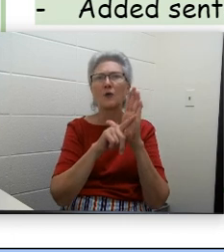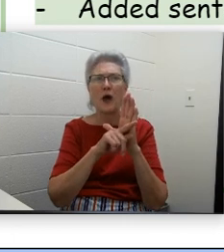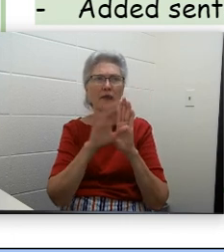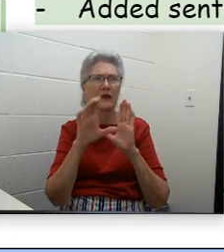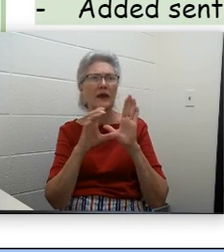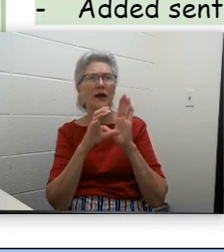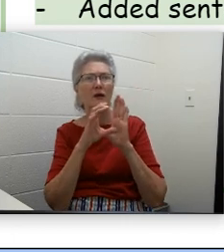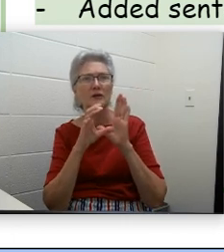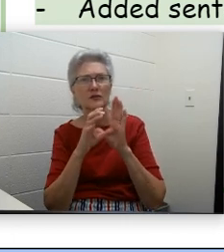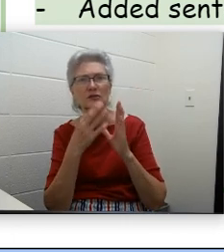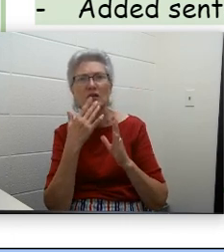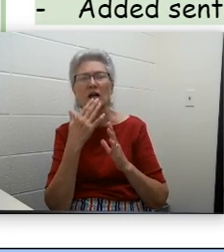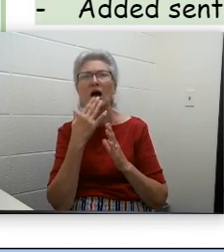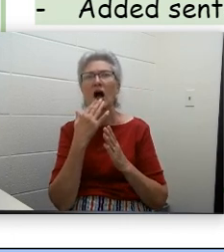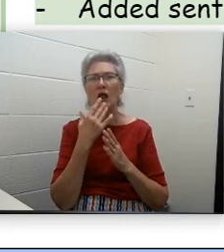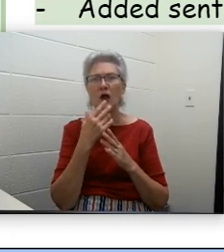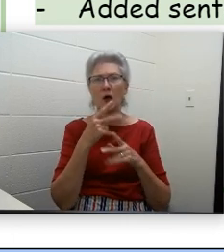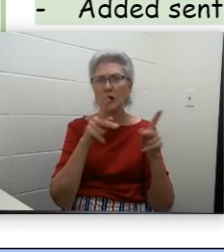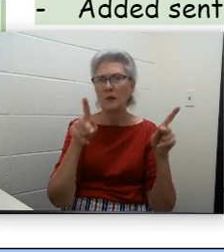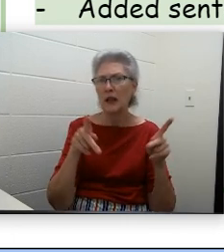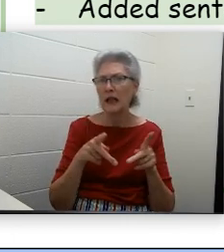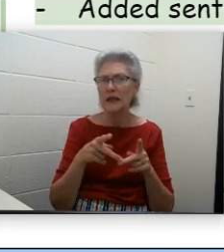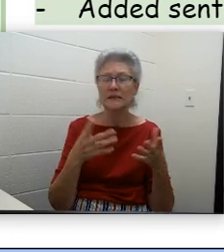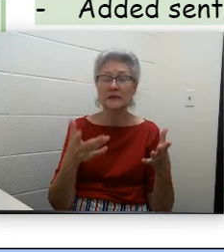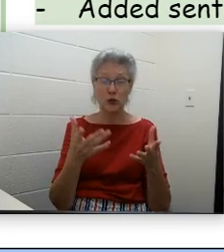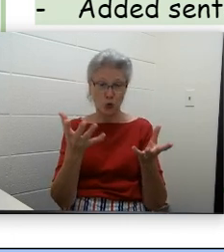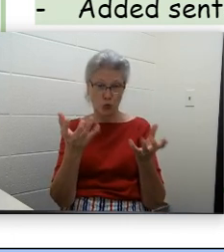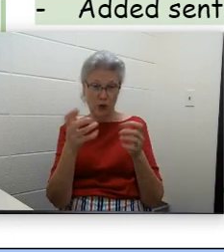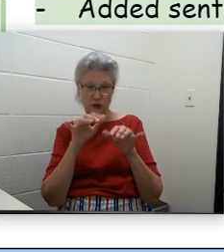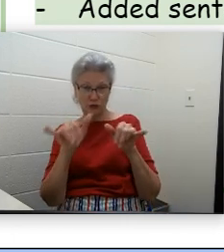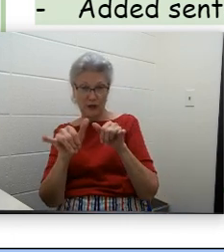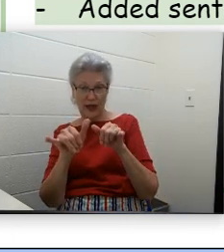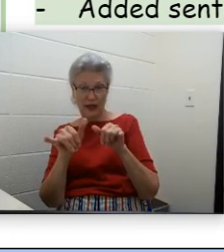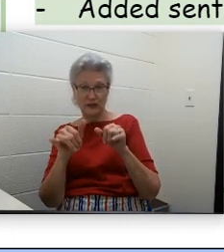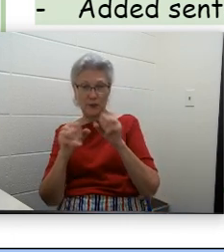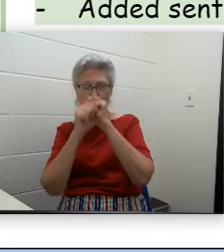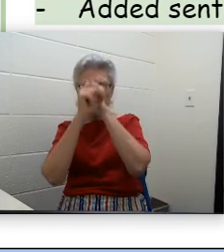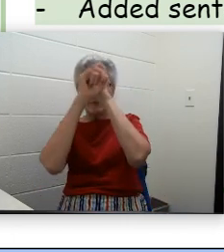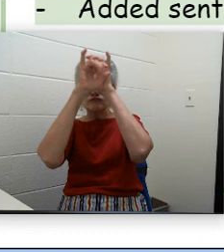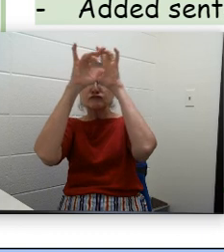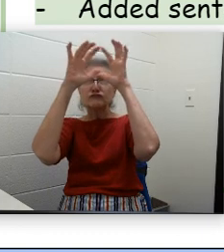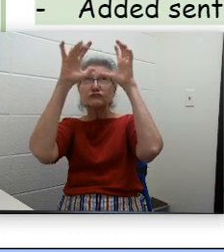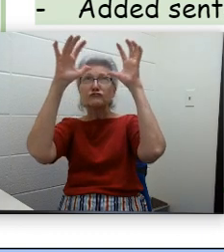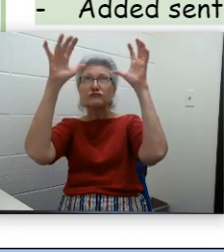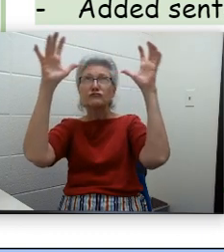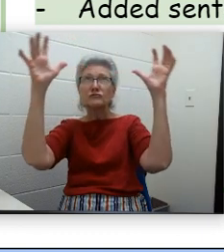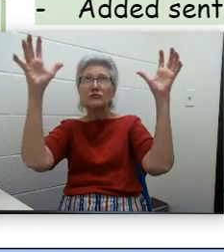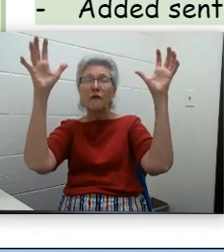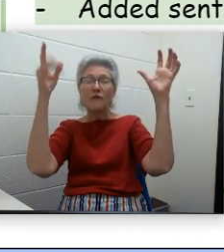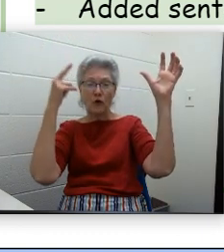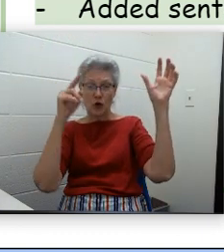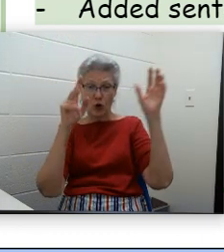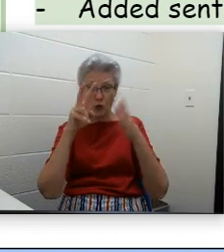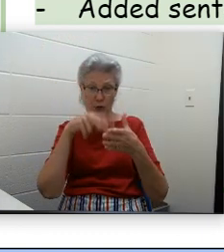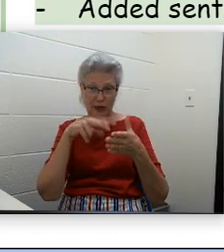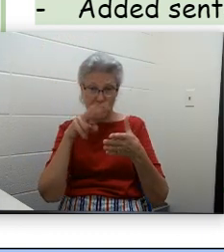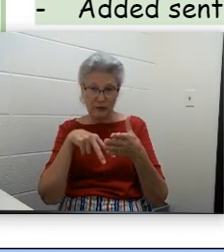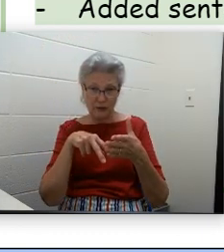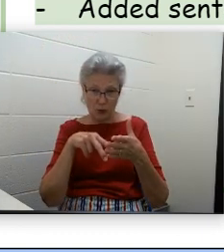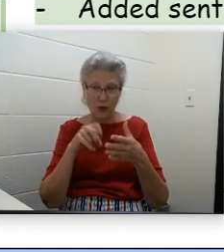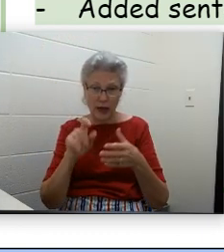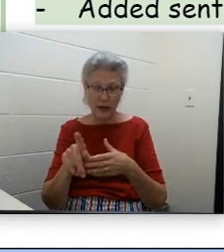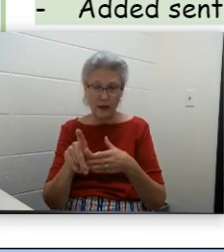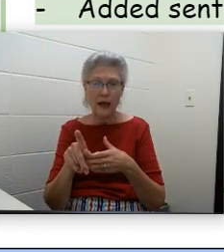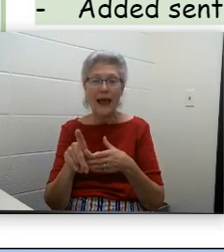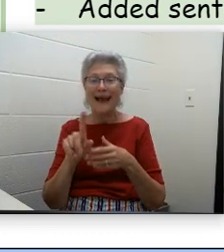and the settings. That's exactly what you want to do. You want to paint a picture of your story. So any